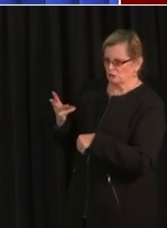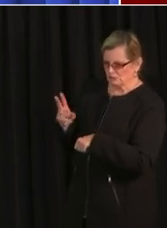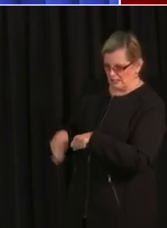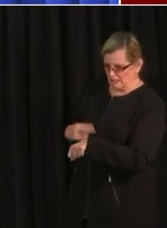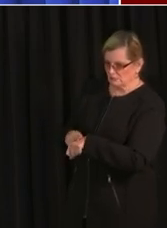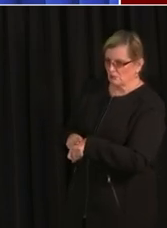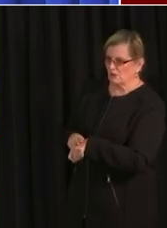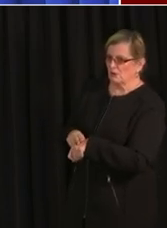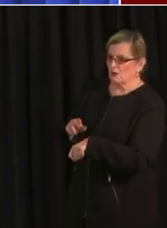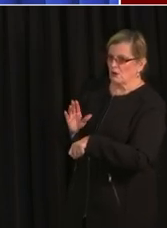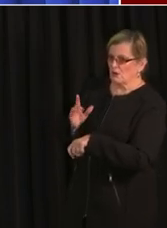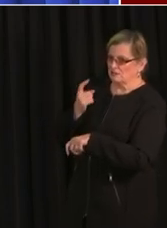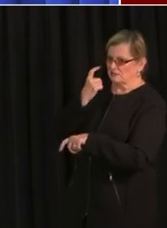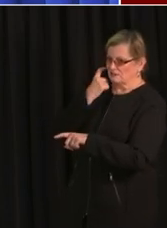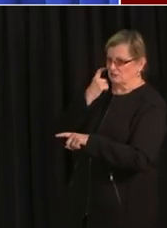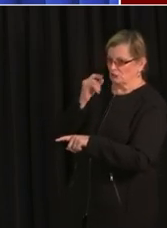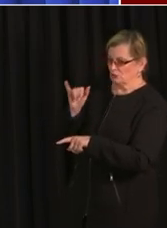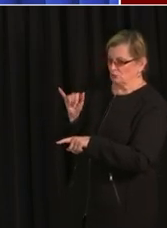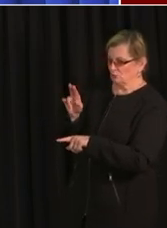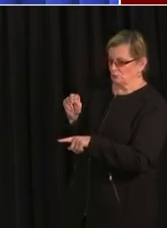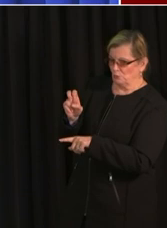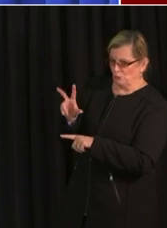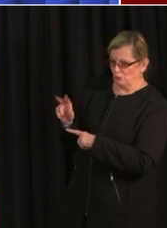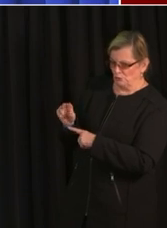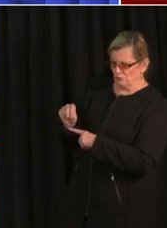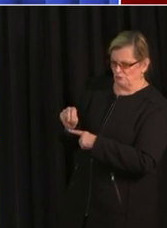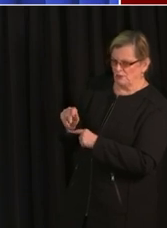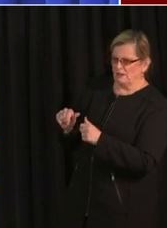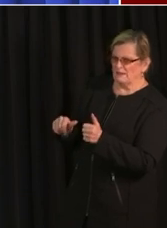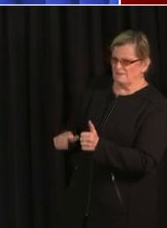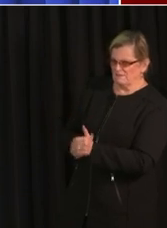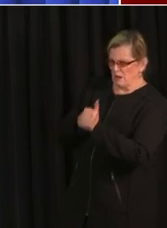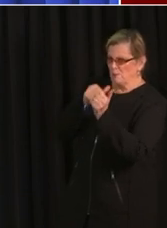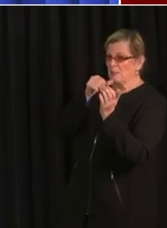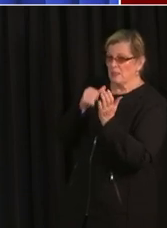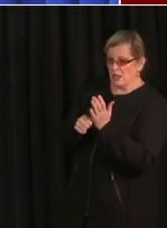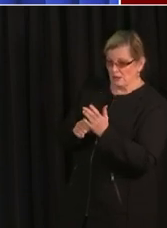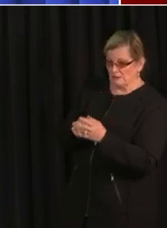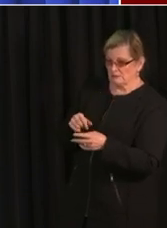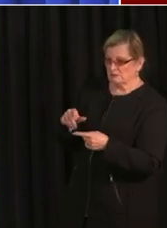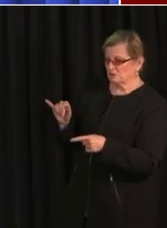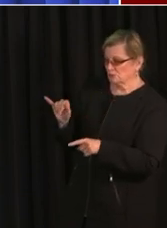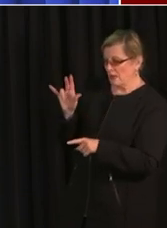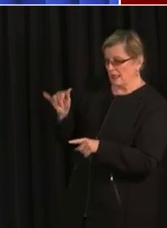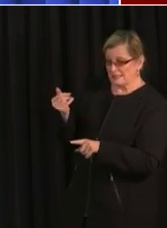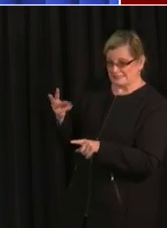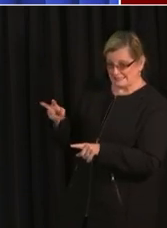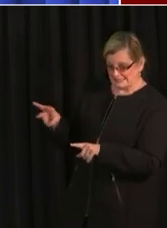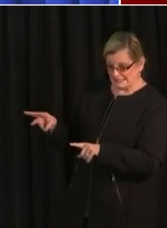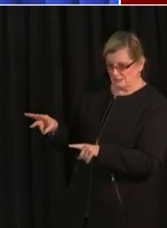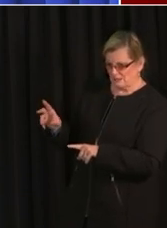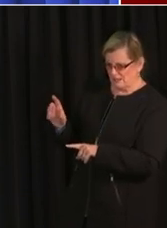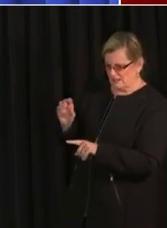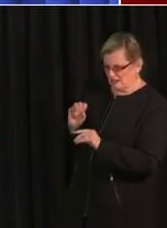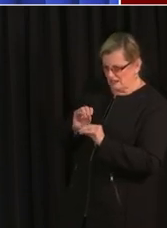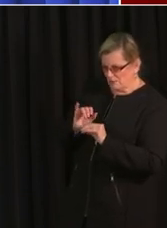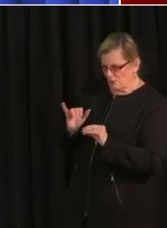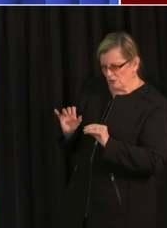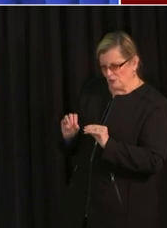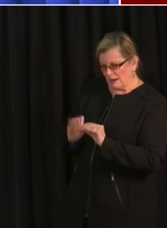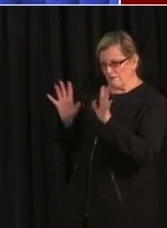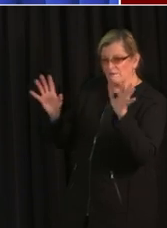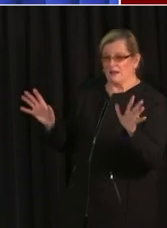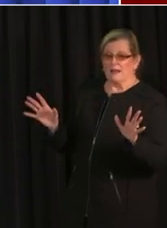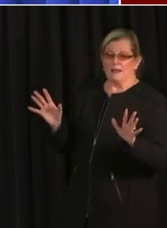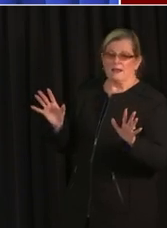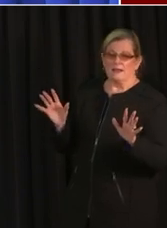June 30th, and then you're referencing a follow-on letter on July 16th where we clarified our requirements